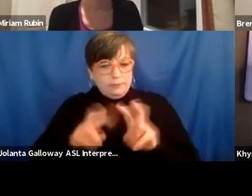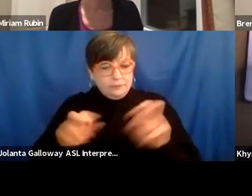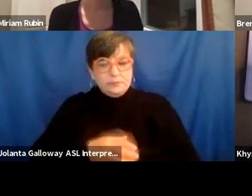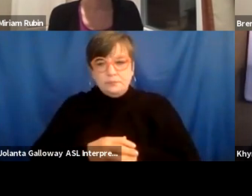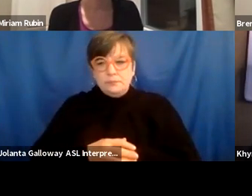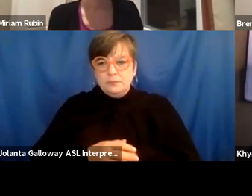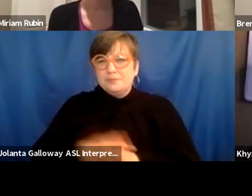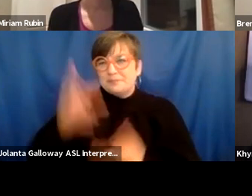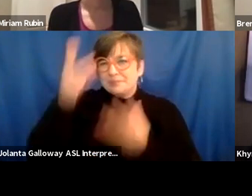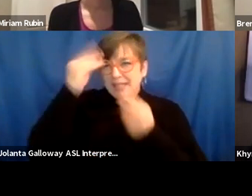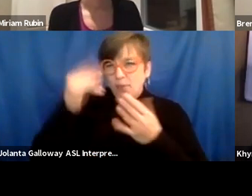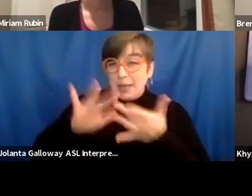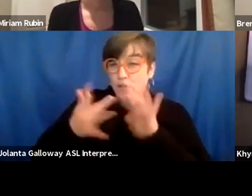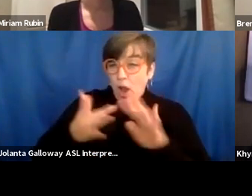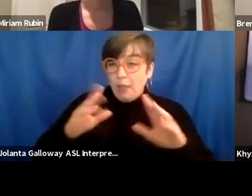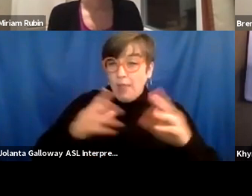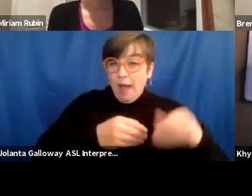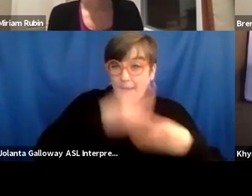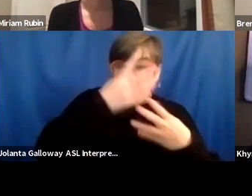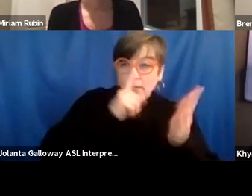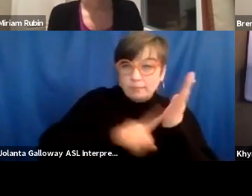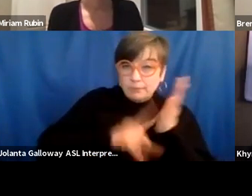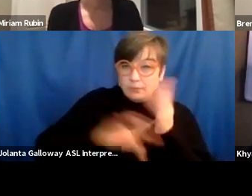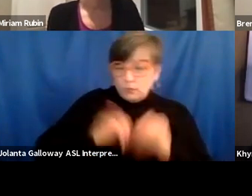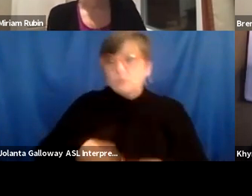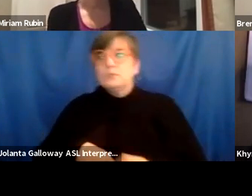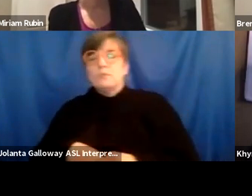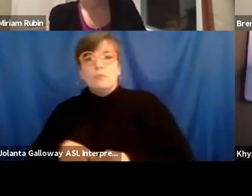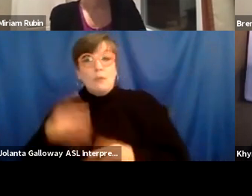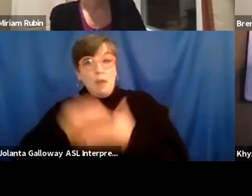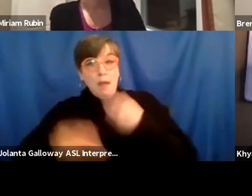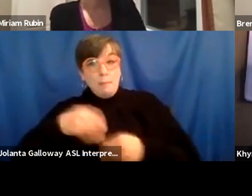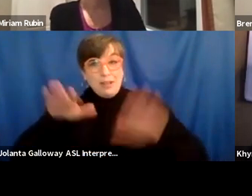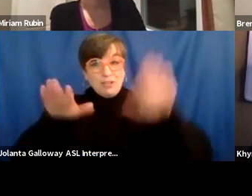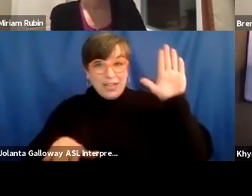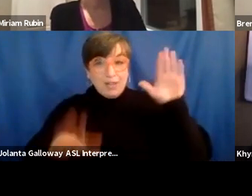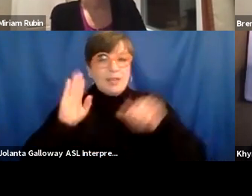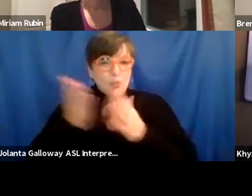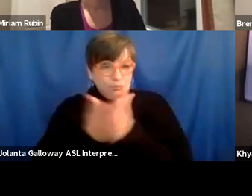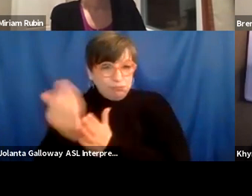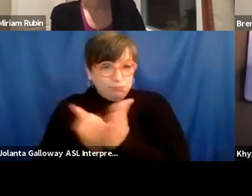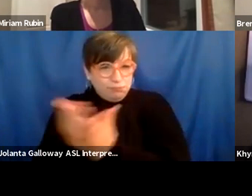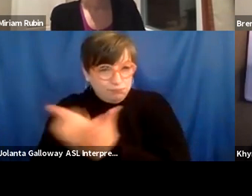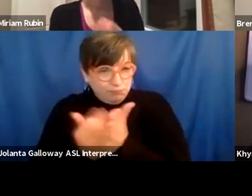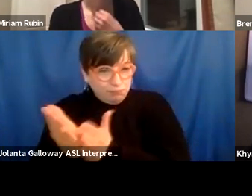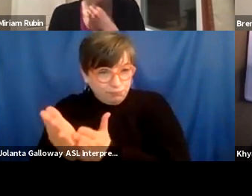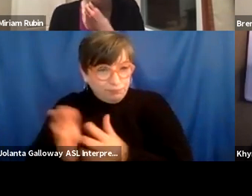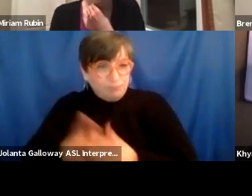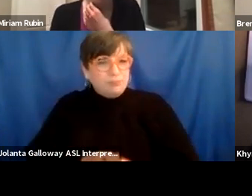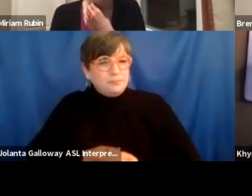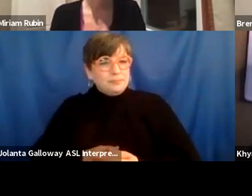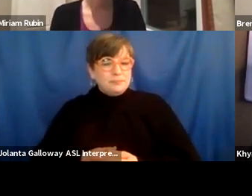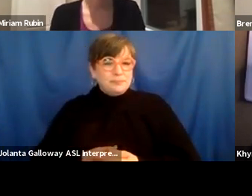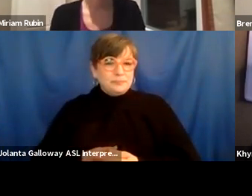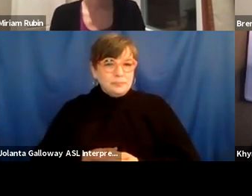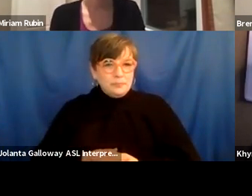really understand it. And you know, we have the process of the budget hearings to go through where we focus on the schools, we focus on central